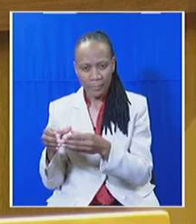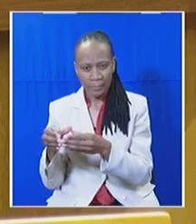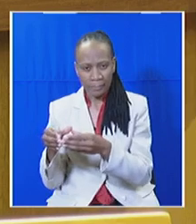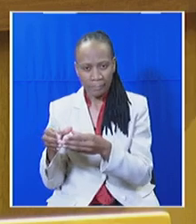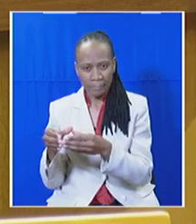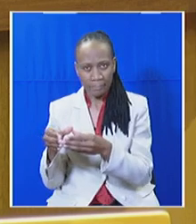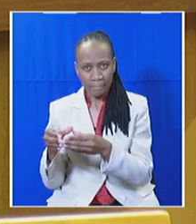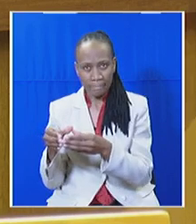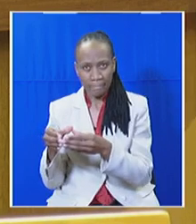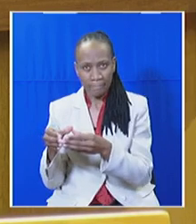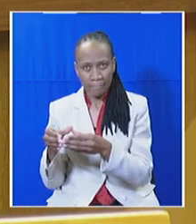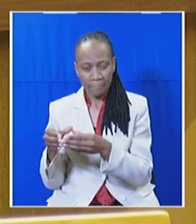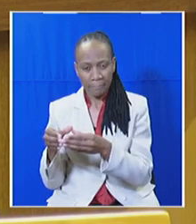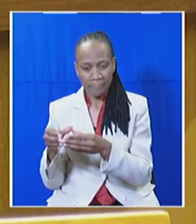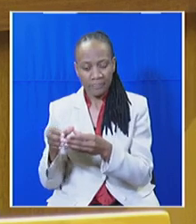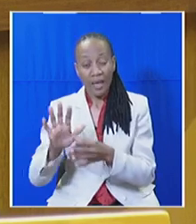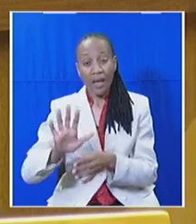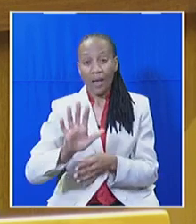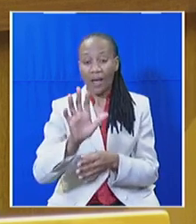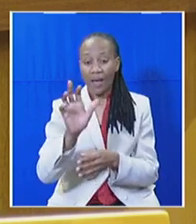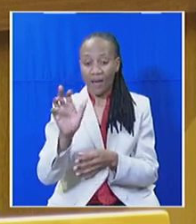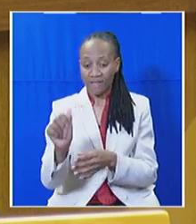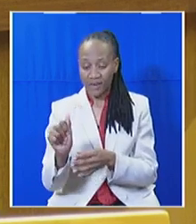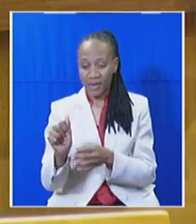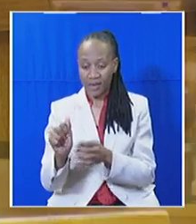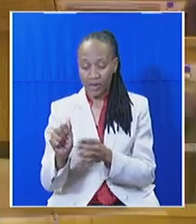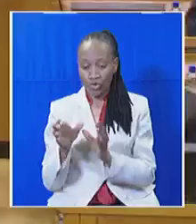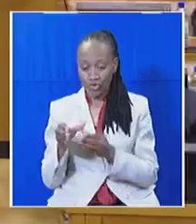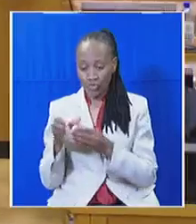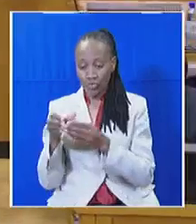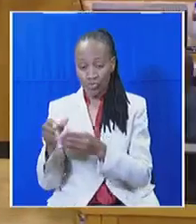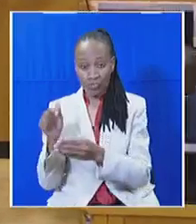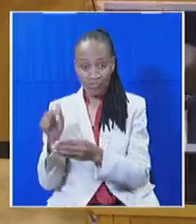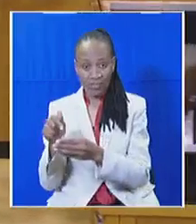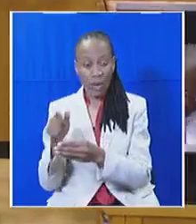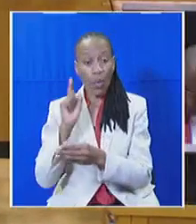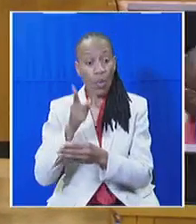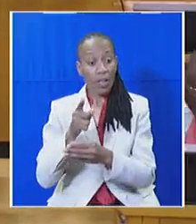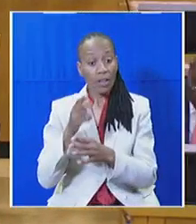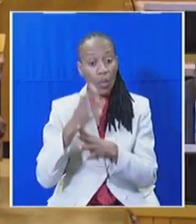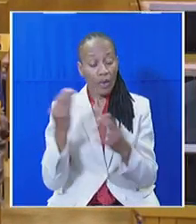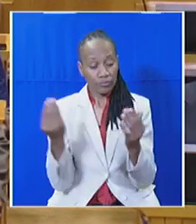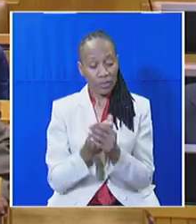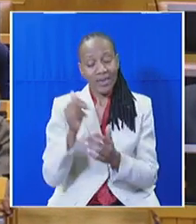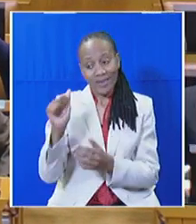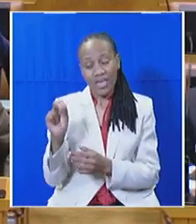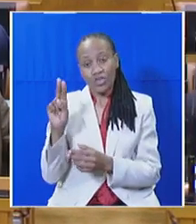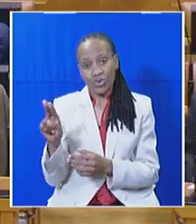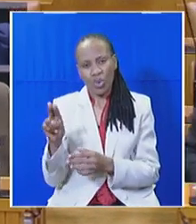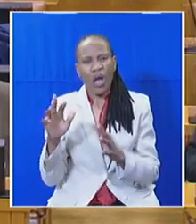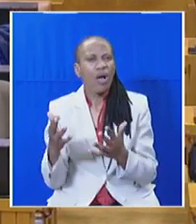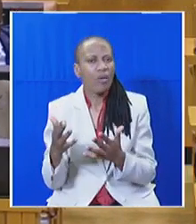The African Standby Force will enable the AU to intervene in a number of states